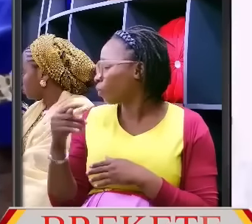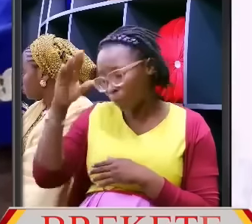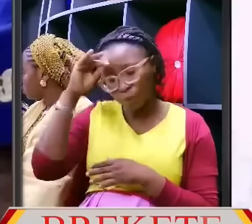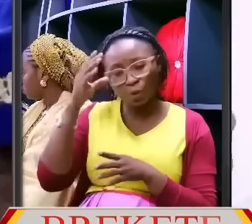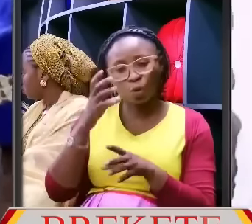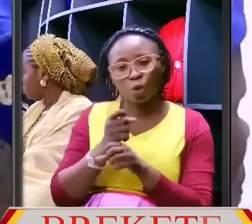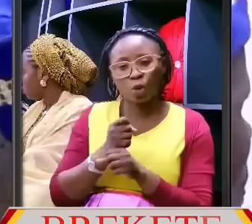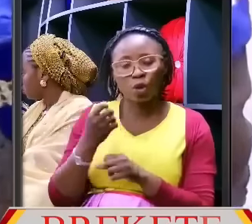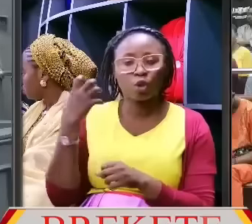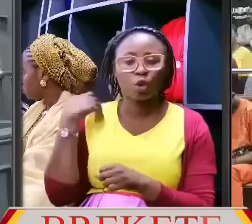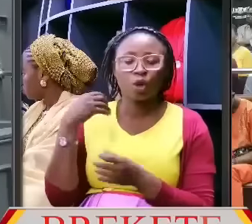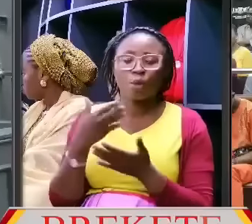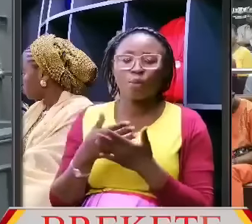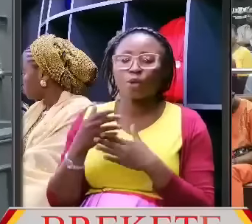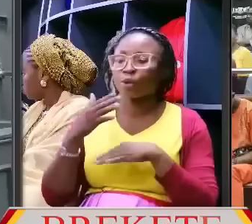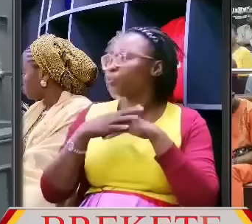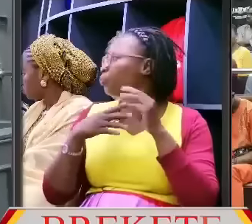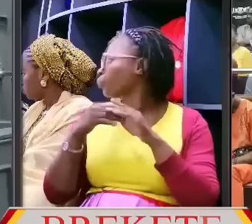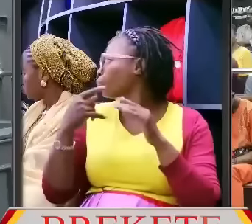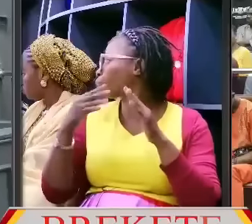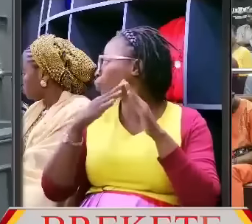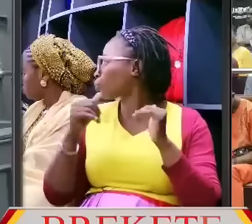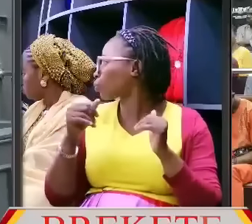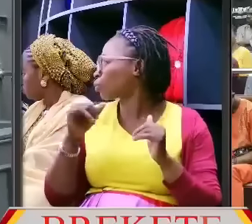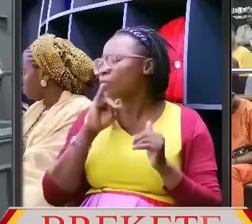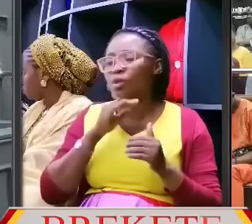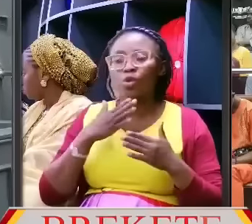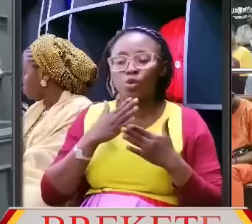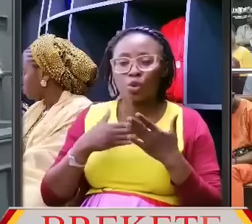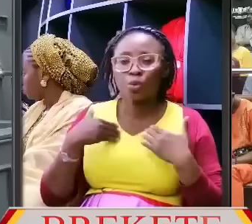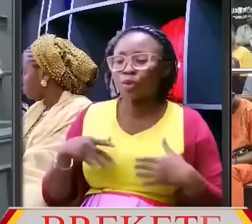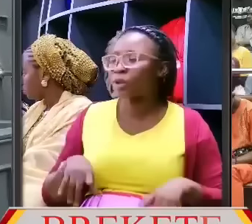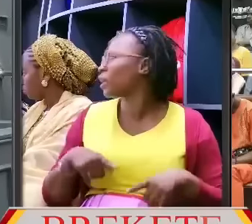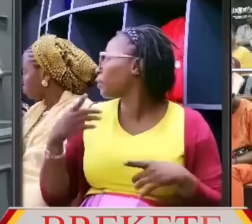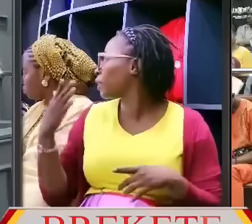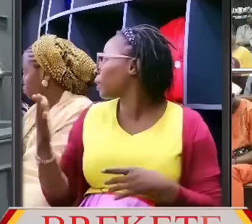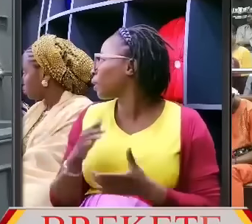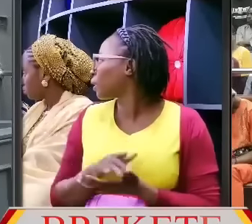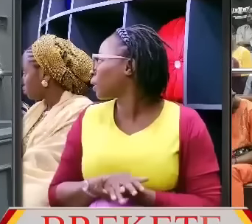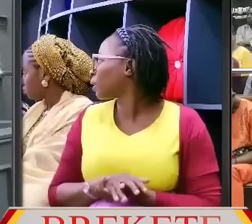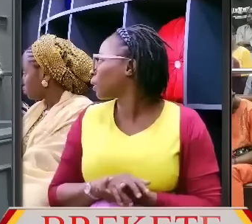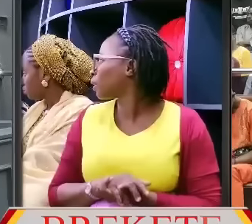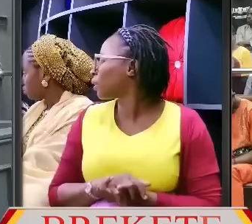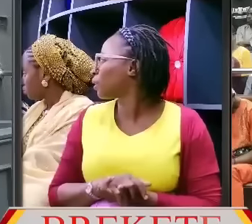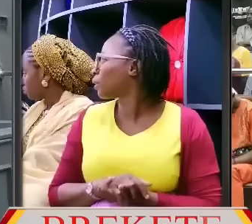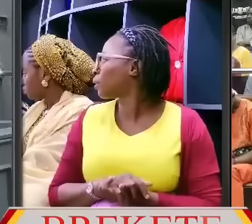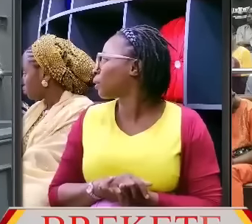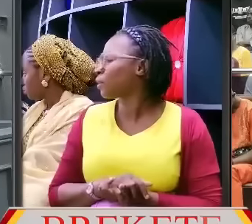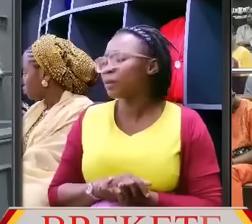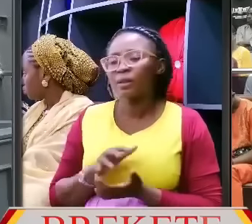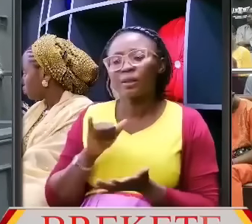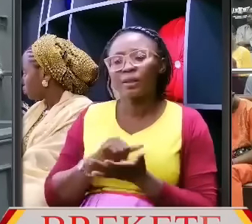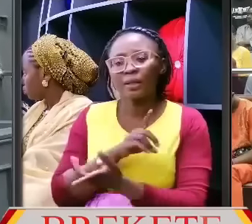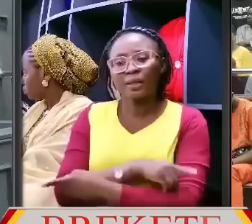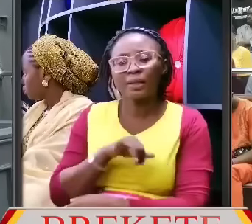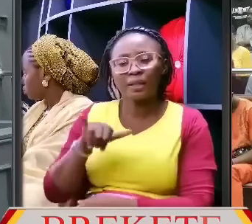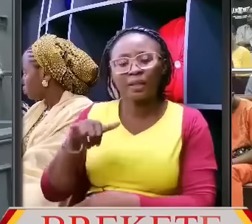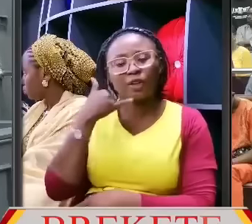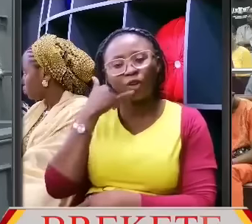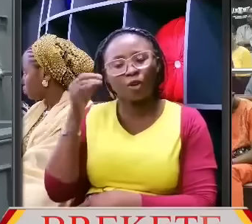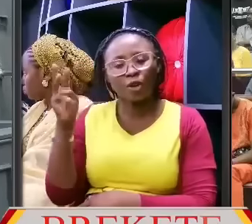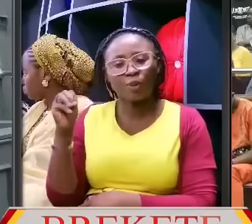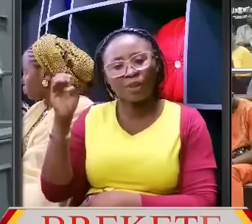house. Nobody boy. Somebody they live for the house up till now. They don't. They say he don't. Well, that the way they call us. So we